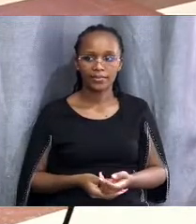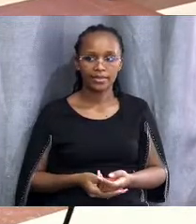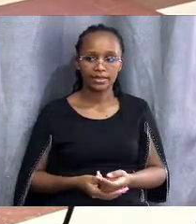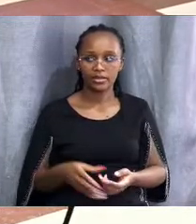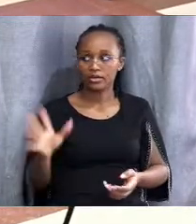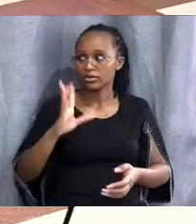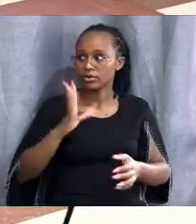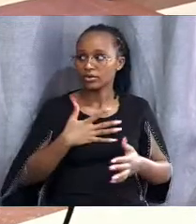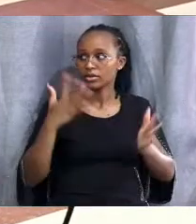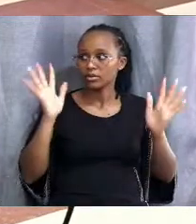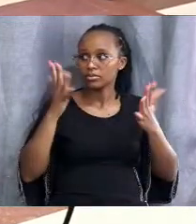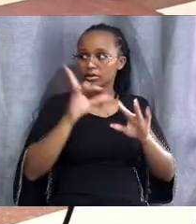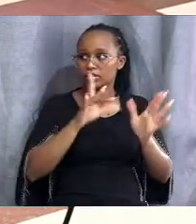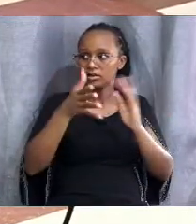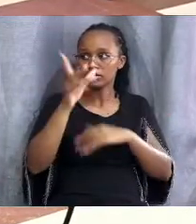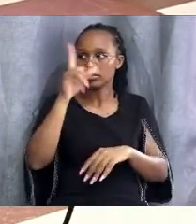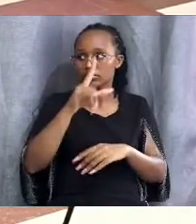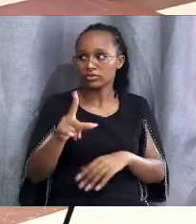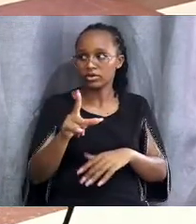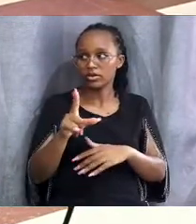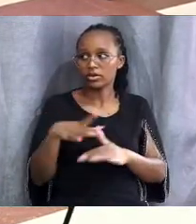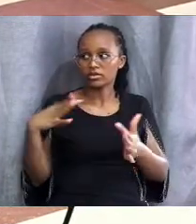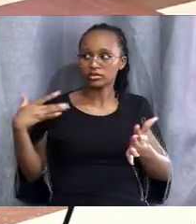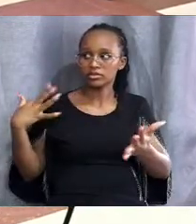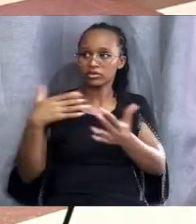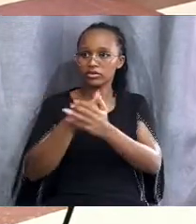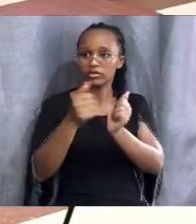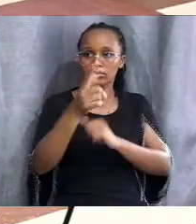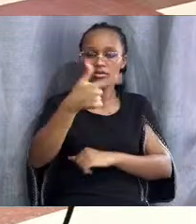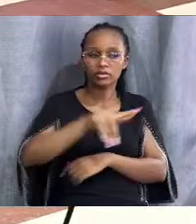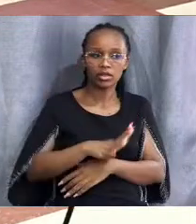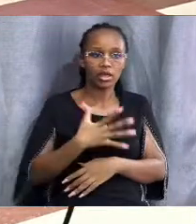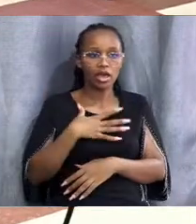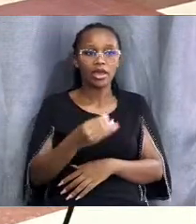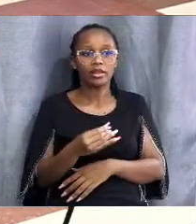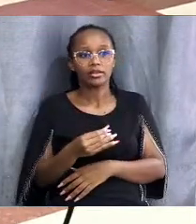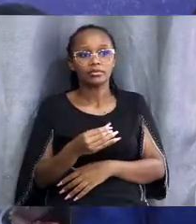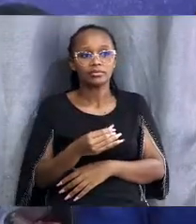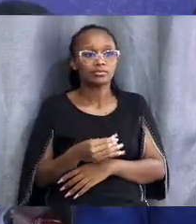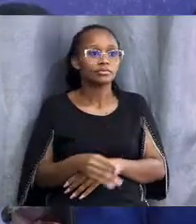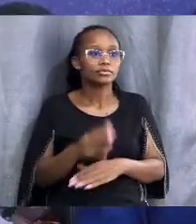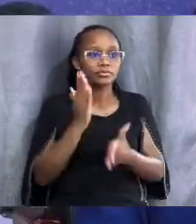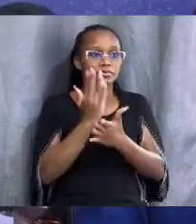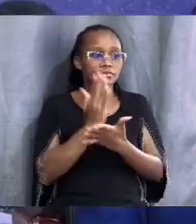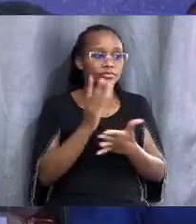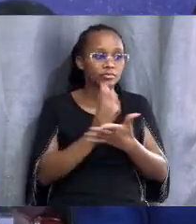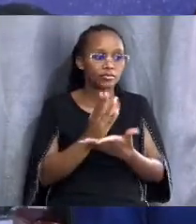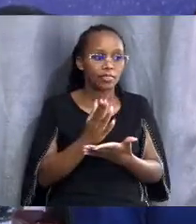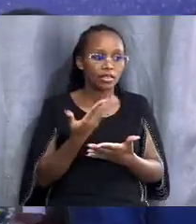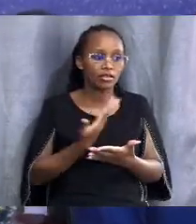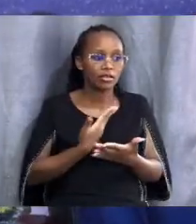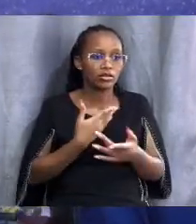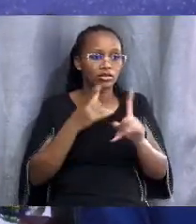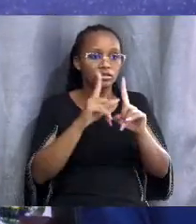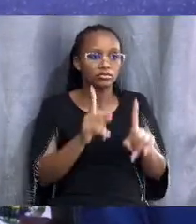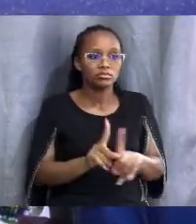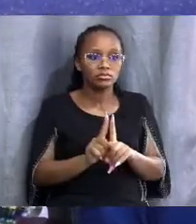We want to appreciate God for the far we have come. And today,